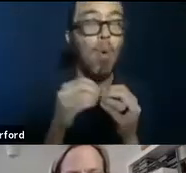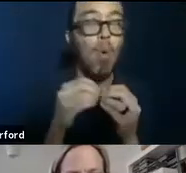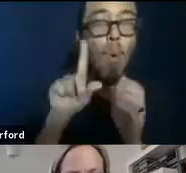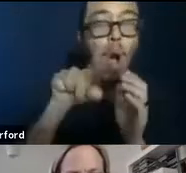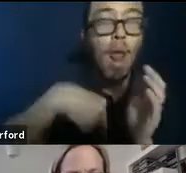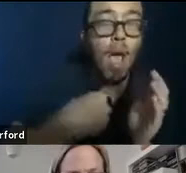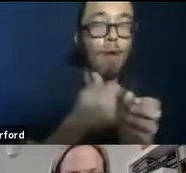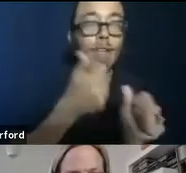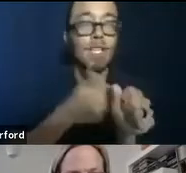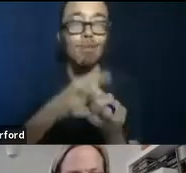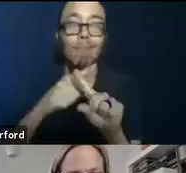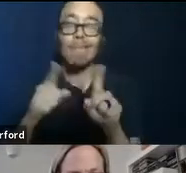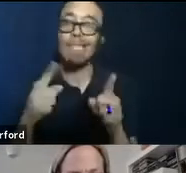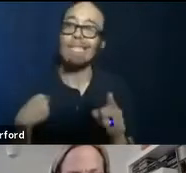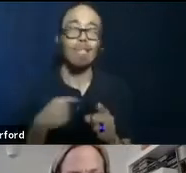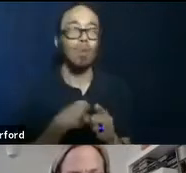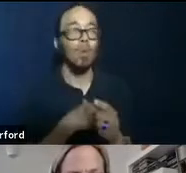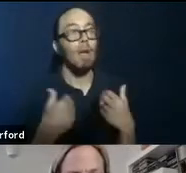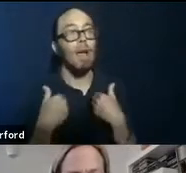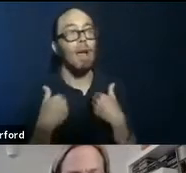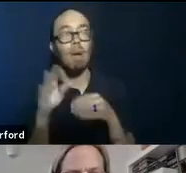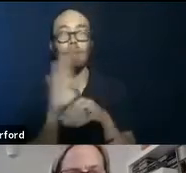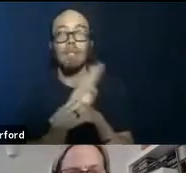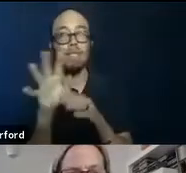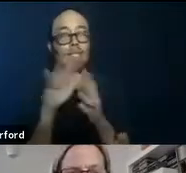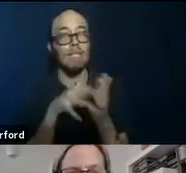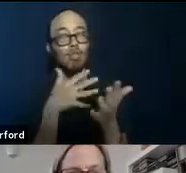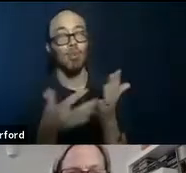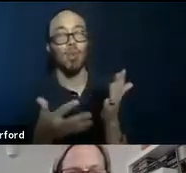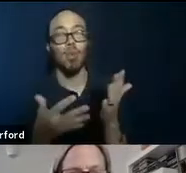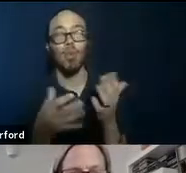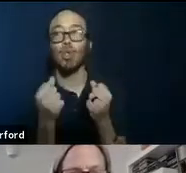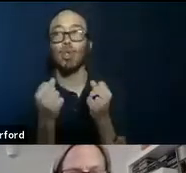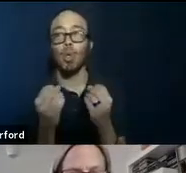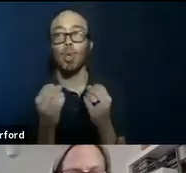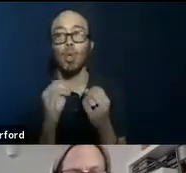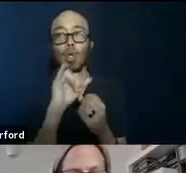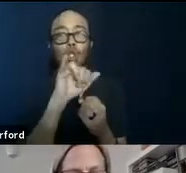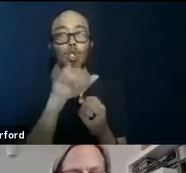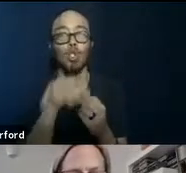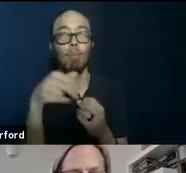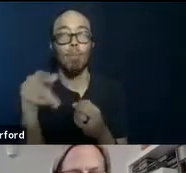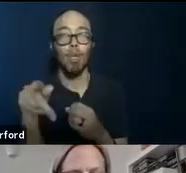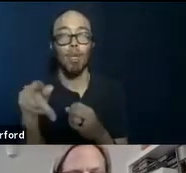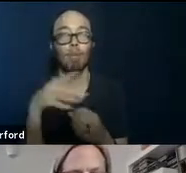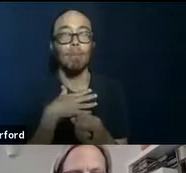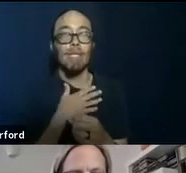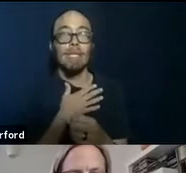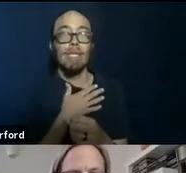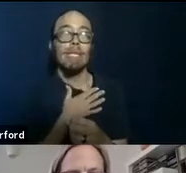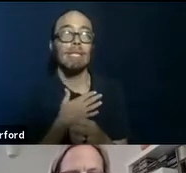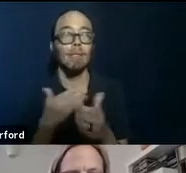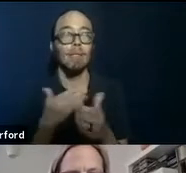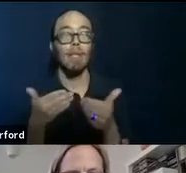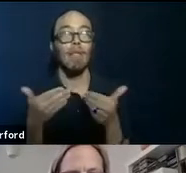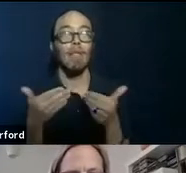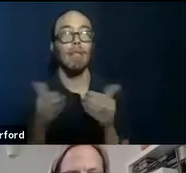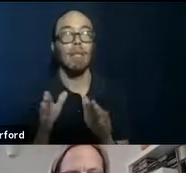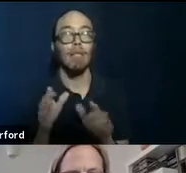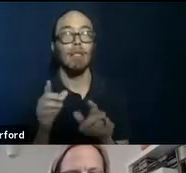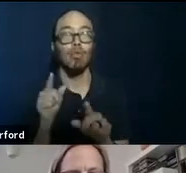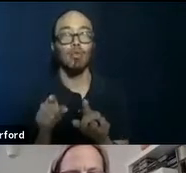each one, but we have a busy schedule. So Jean-Pierre, please let yourself be